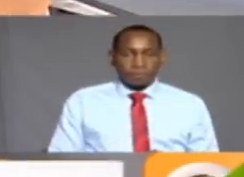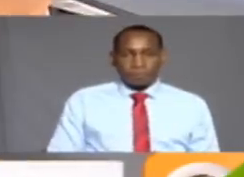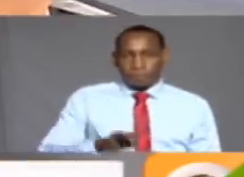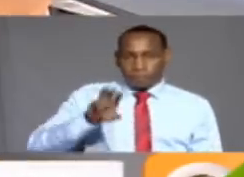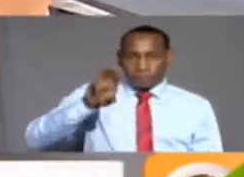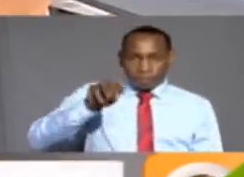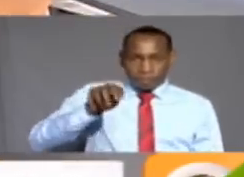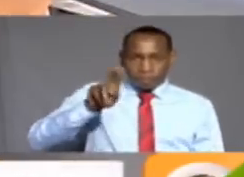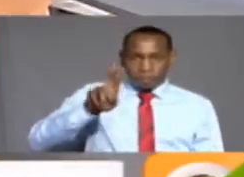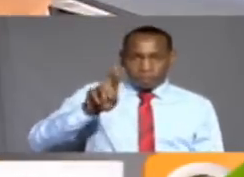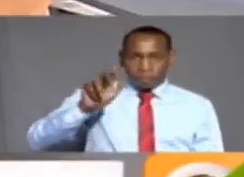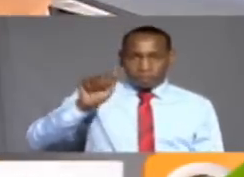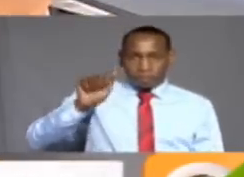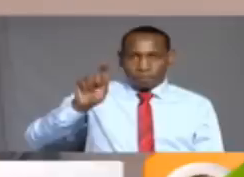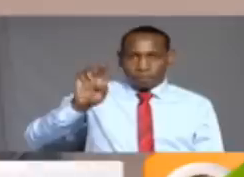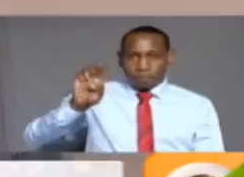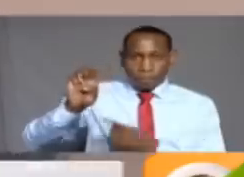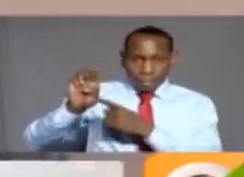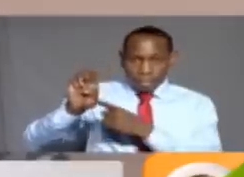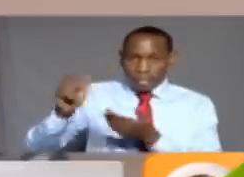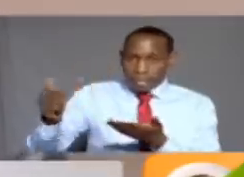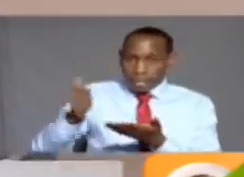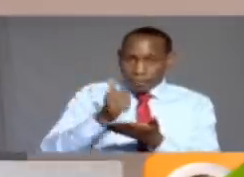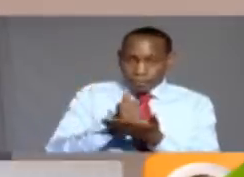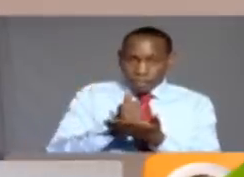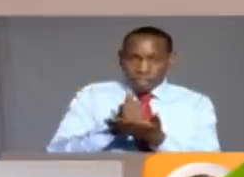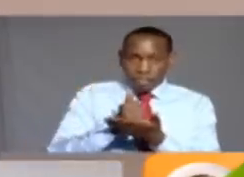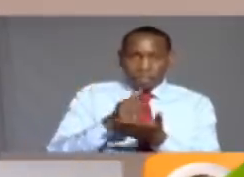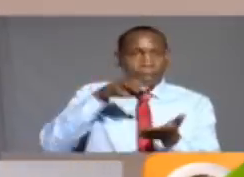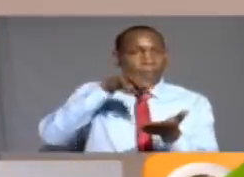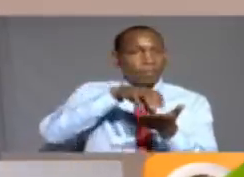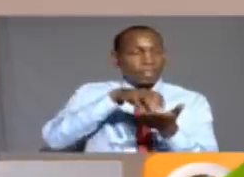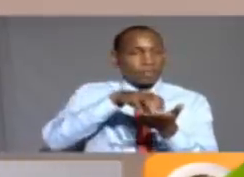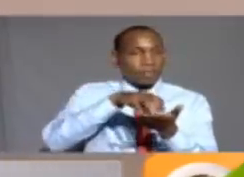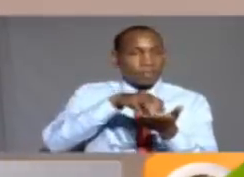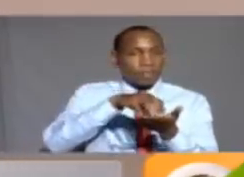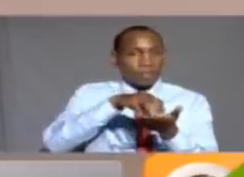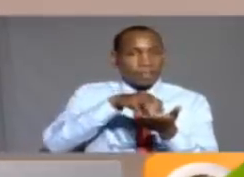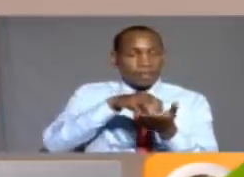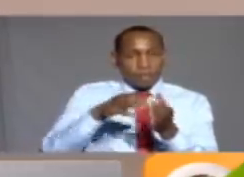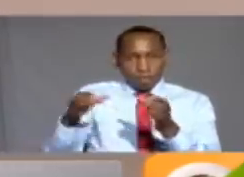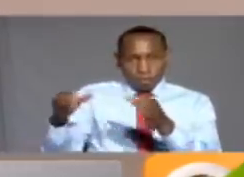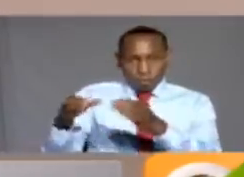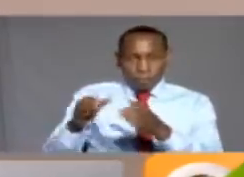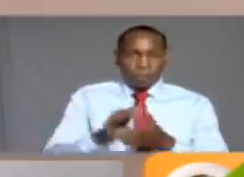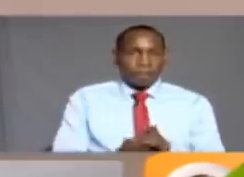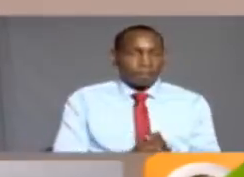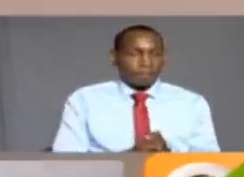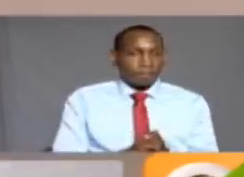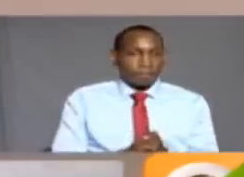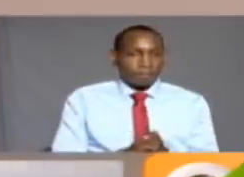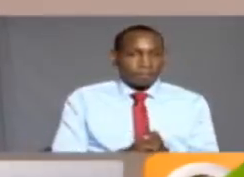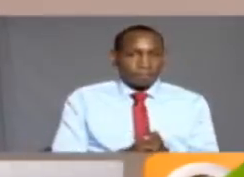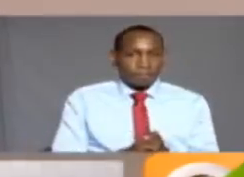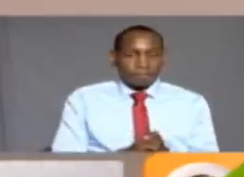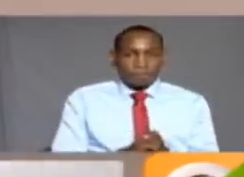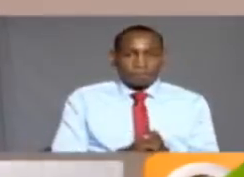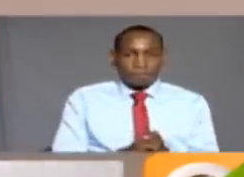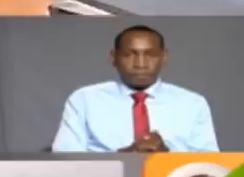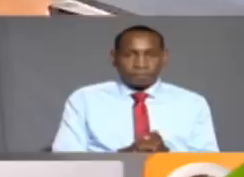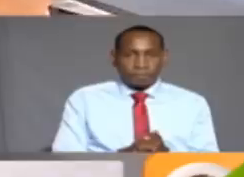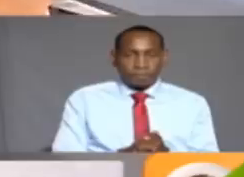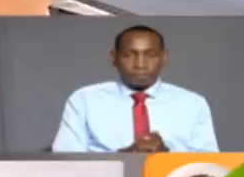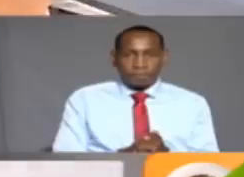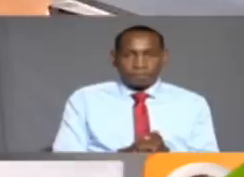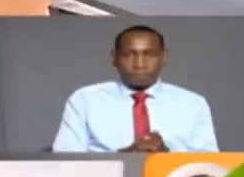Murade was appointed for the position of the party. It doesn't make him any less of a person than compared to a